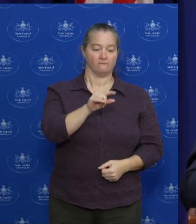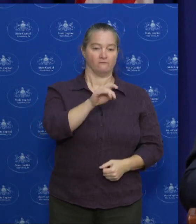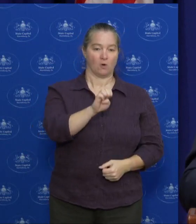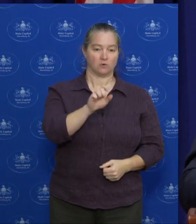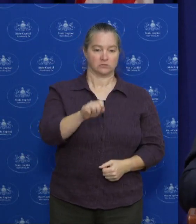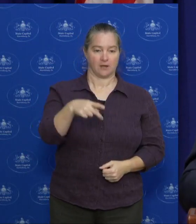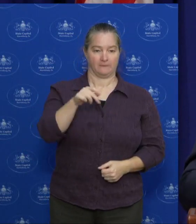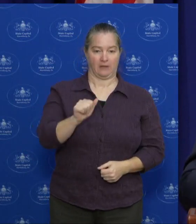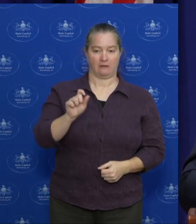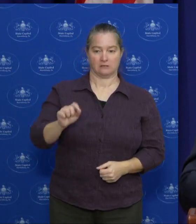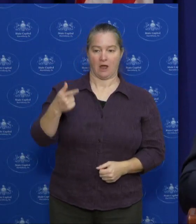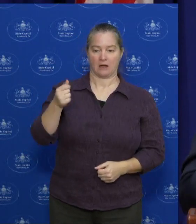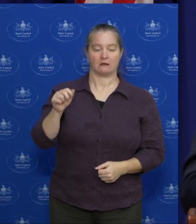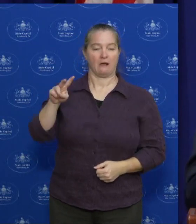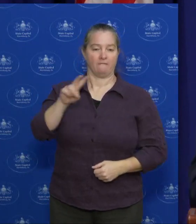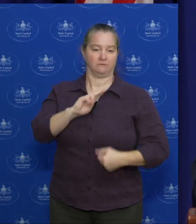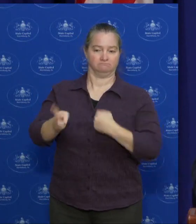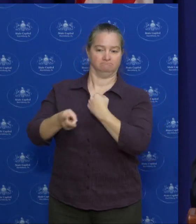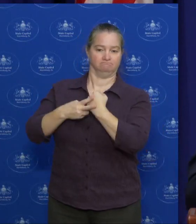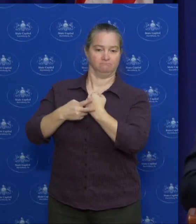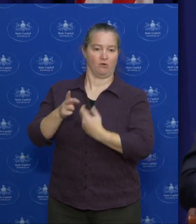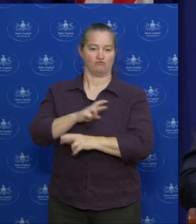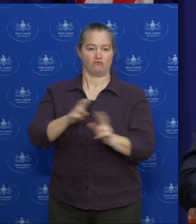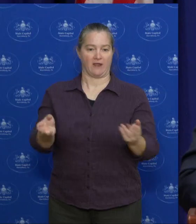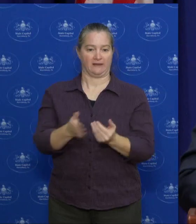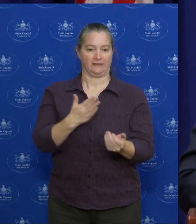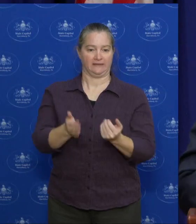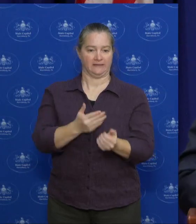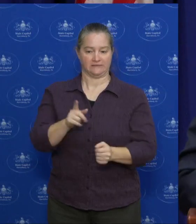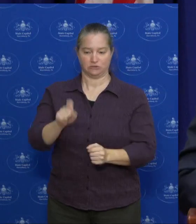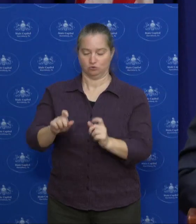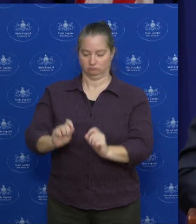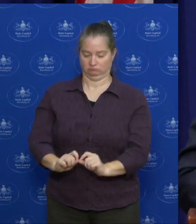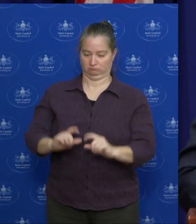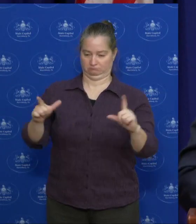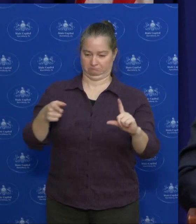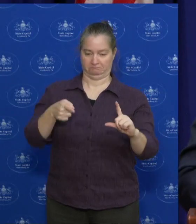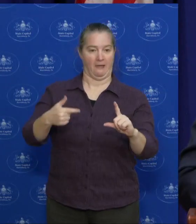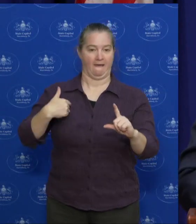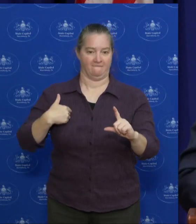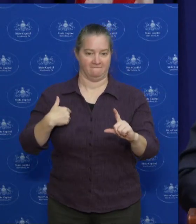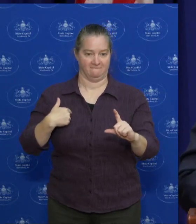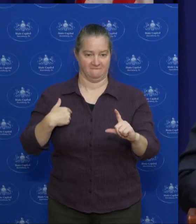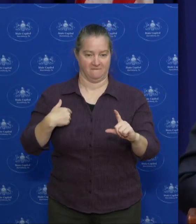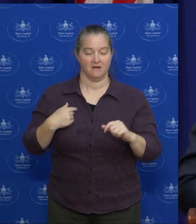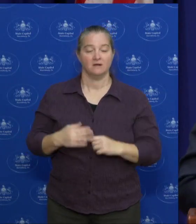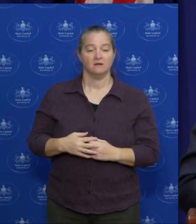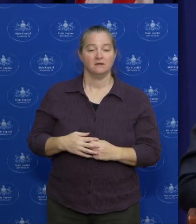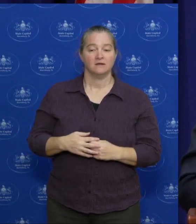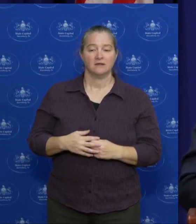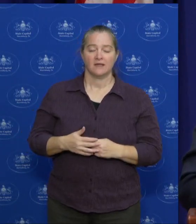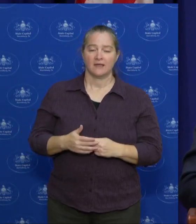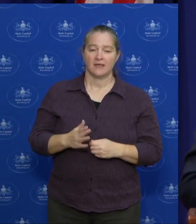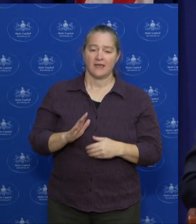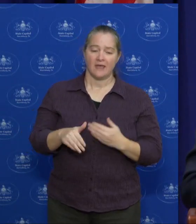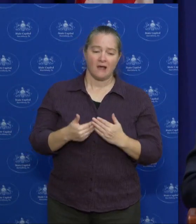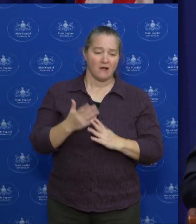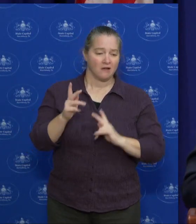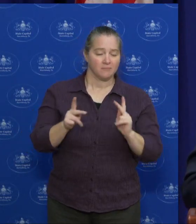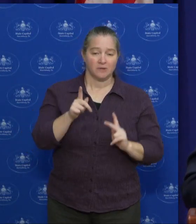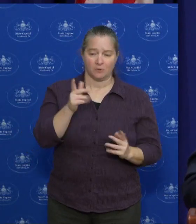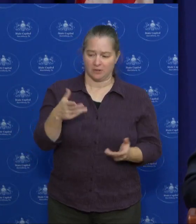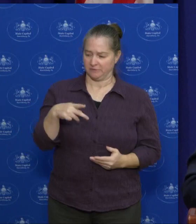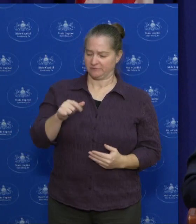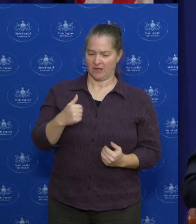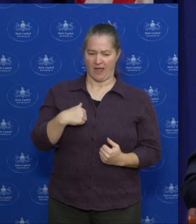vote.pa.gov, so it is readily available for users. I encourage any Pennsylvanian with questions about where